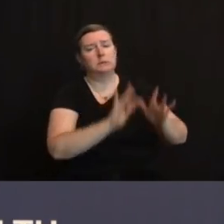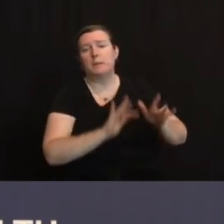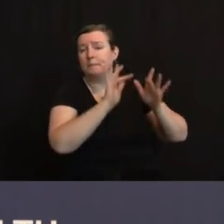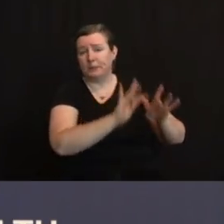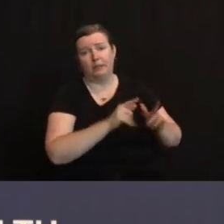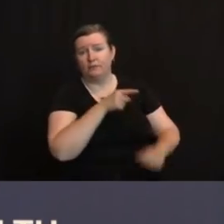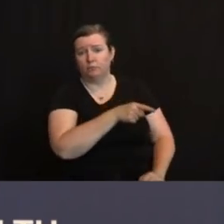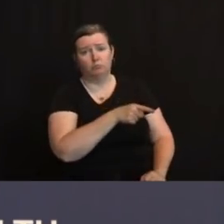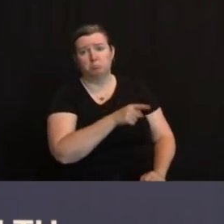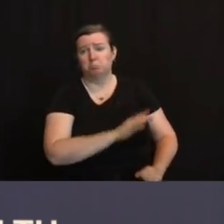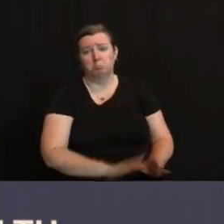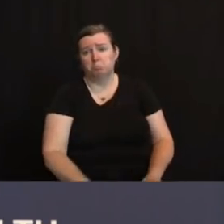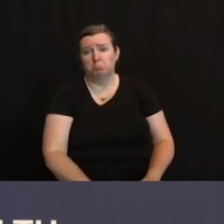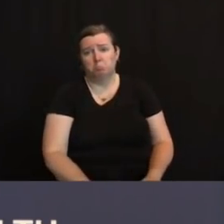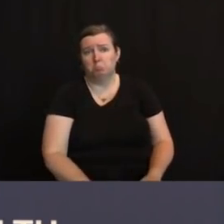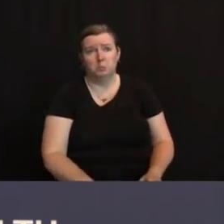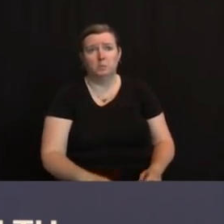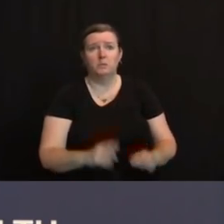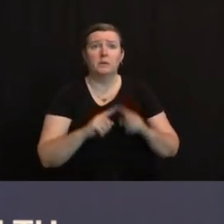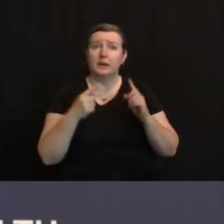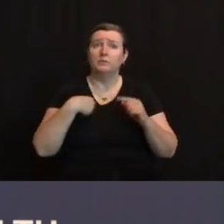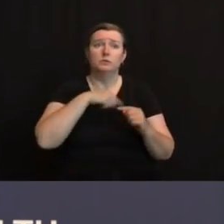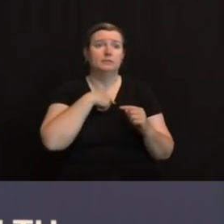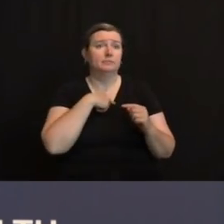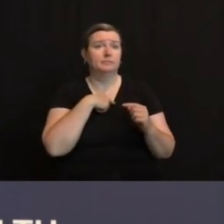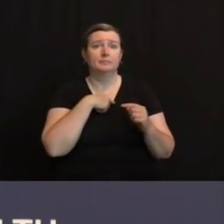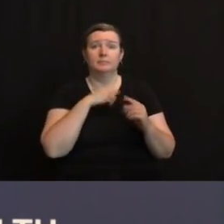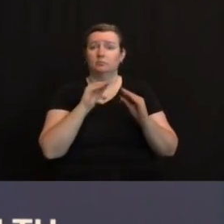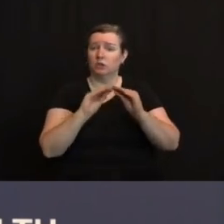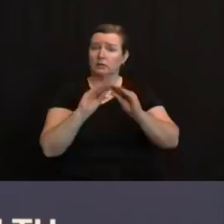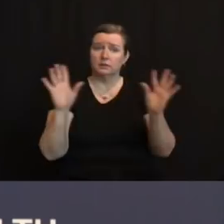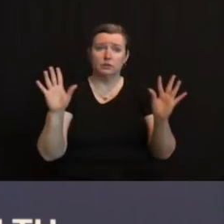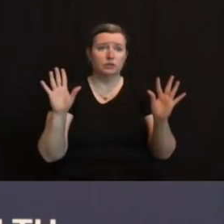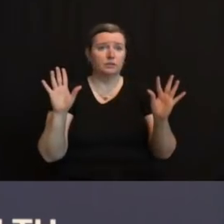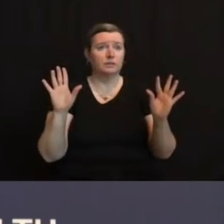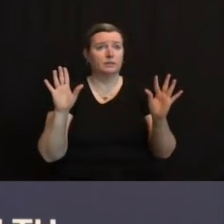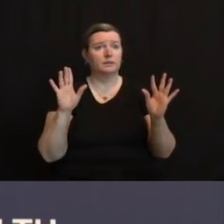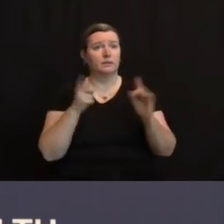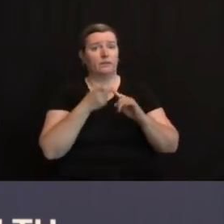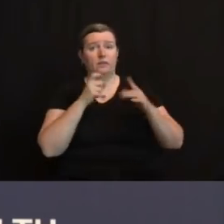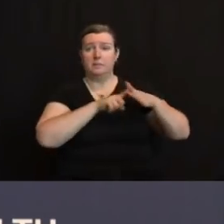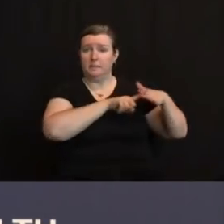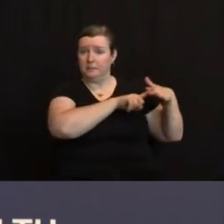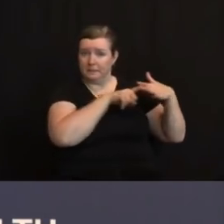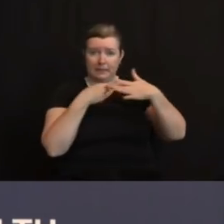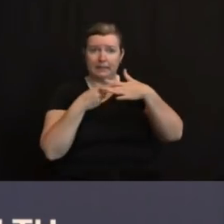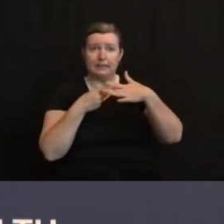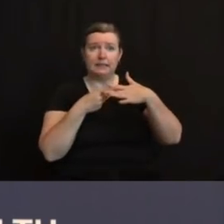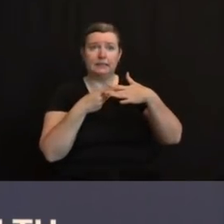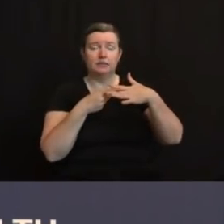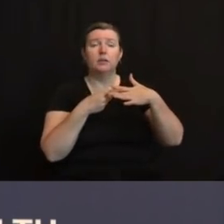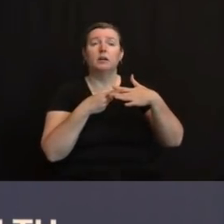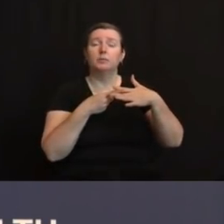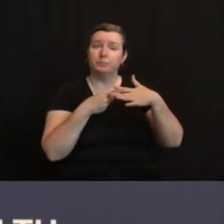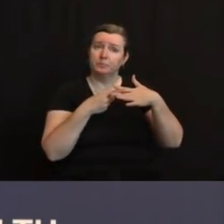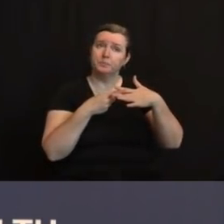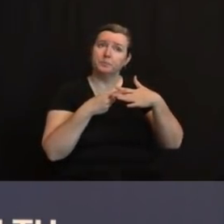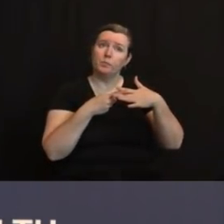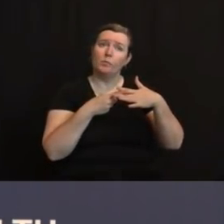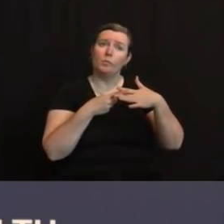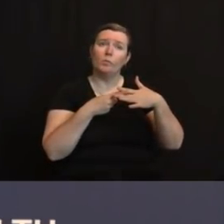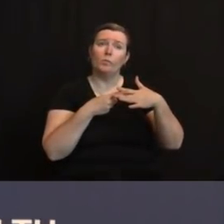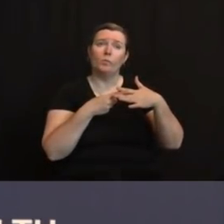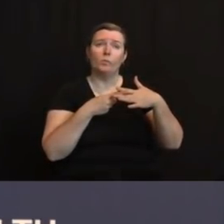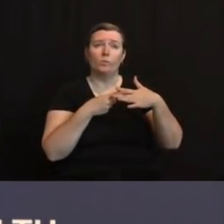having said that, we have been clear from the outset that we were not simply opening the doors wide of our